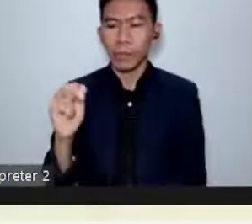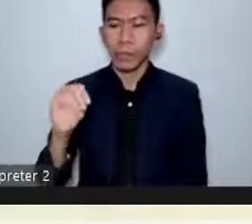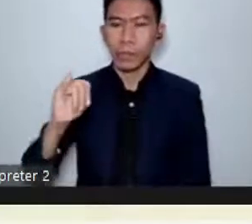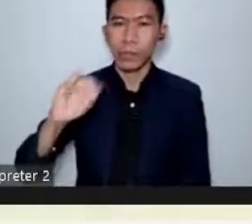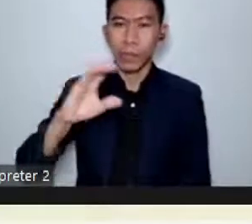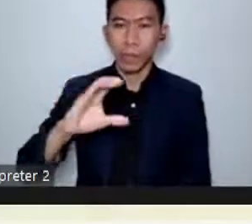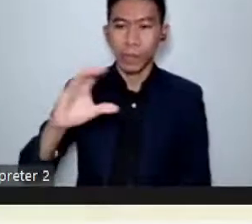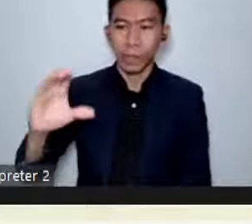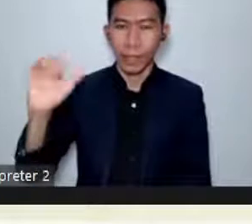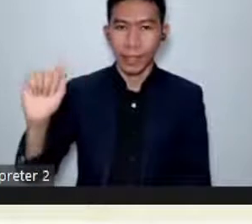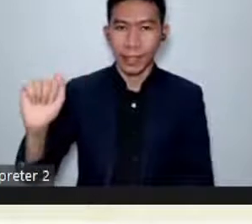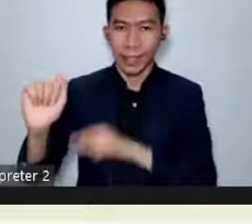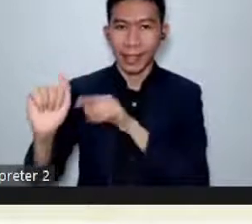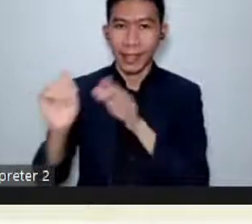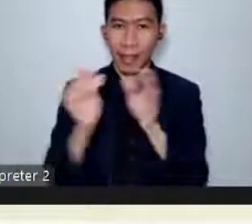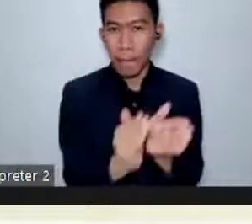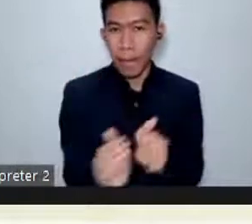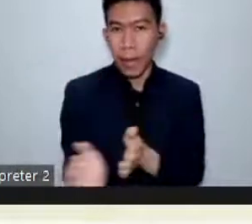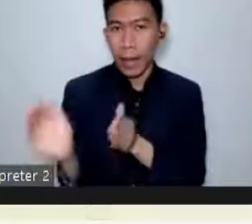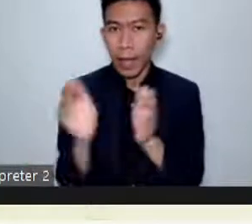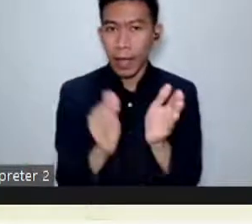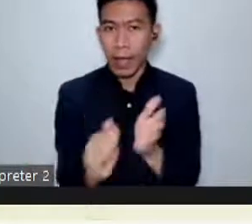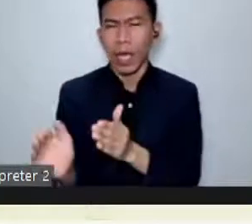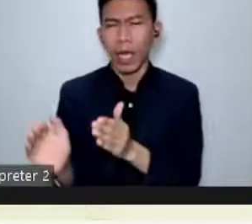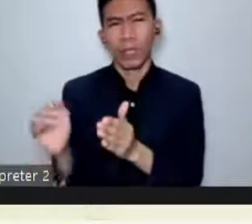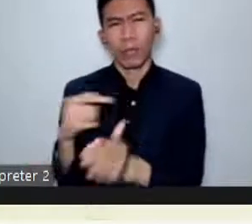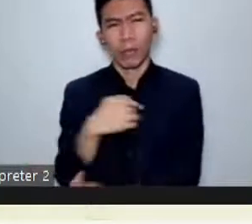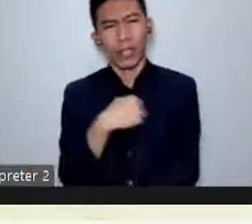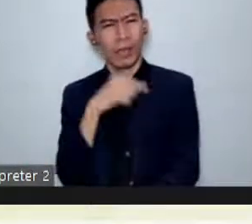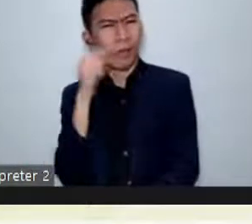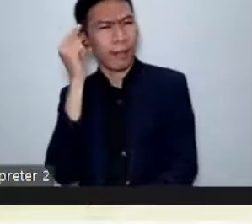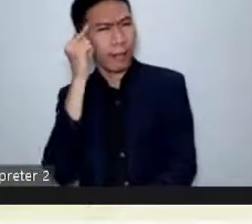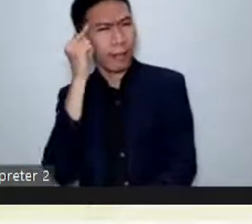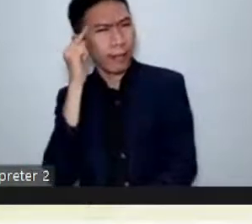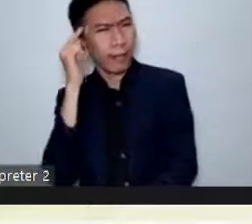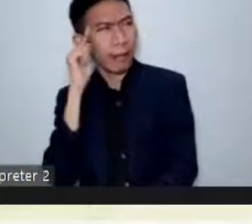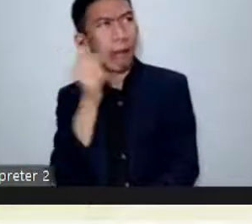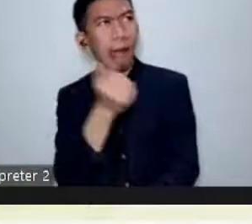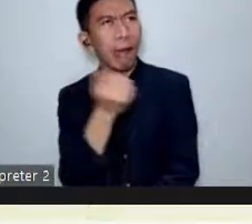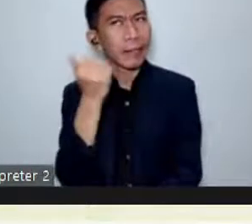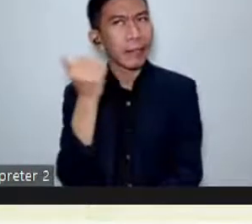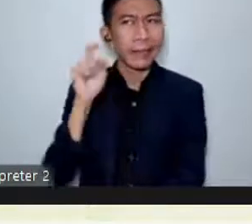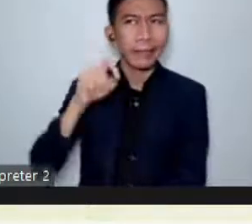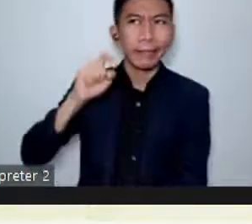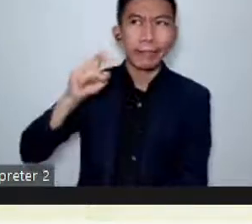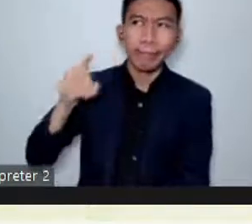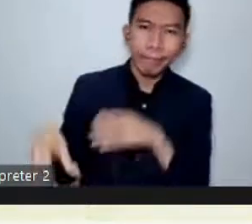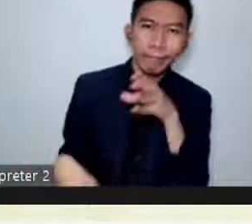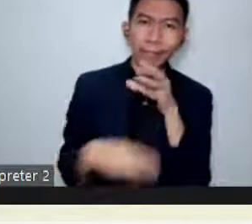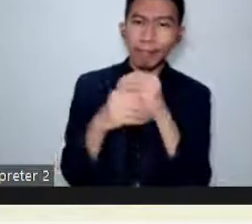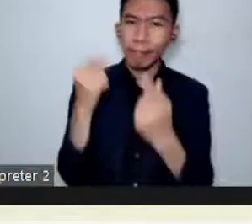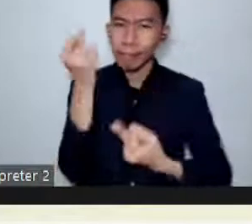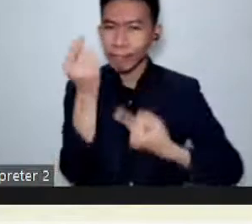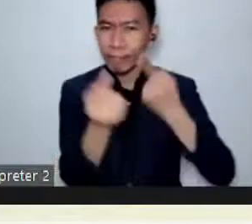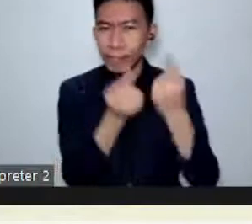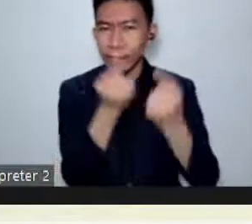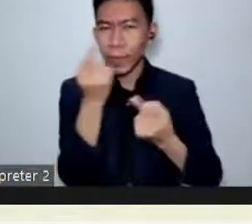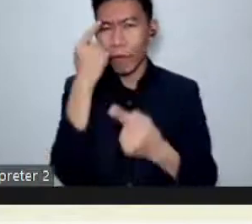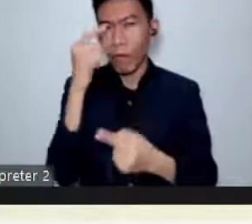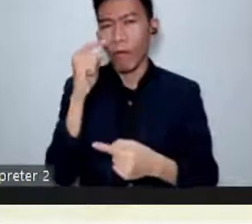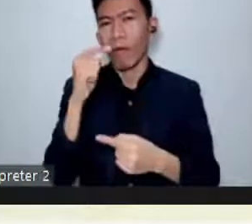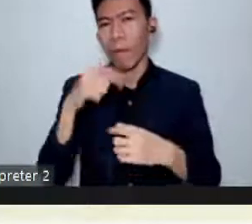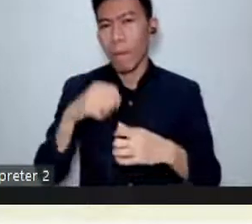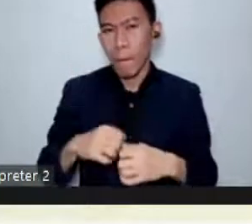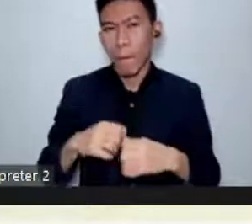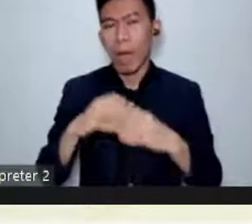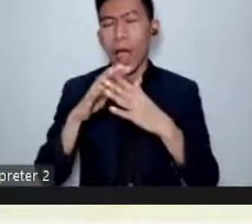Control Strategic Plan, what do I think are the other areas we need to consider for the strengthening